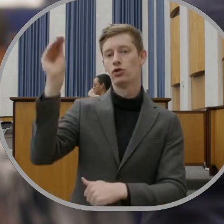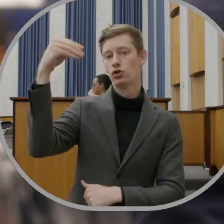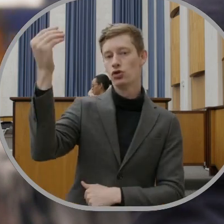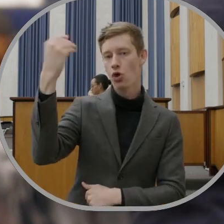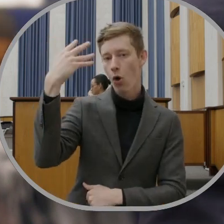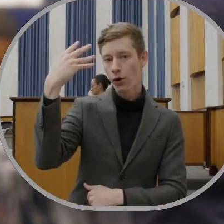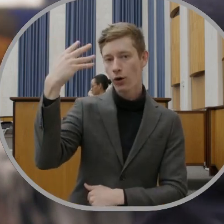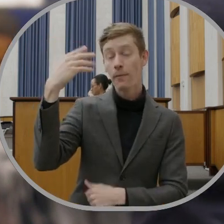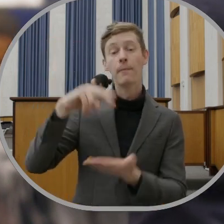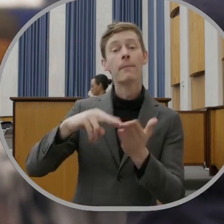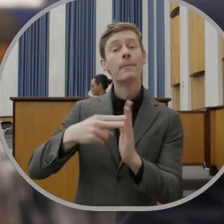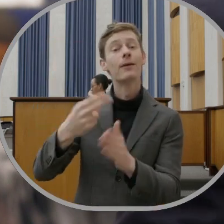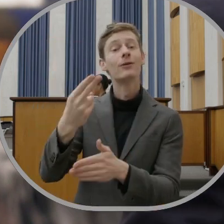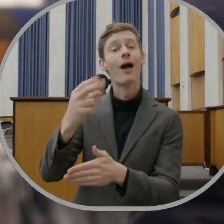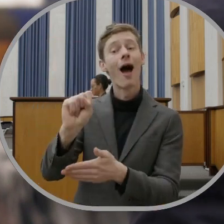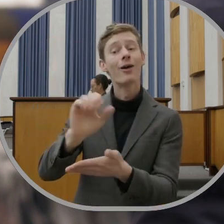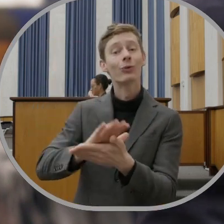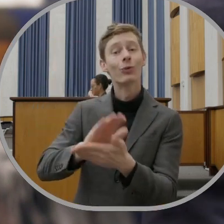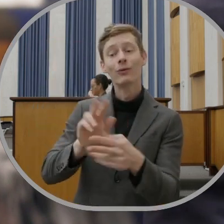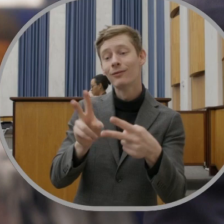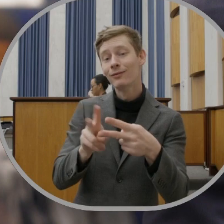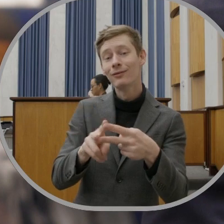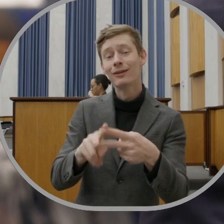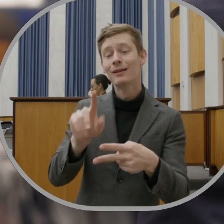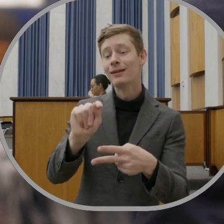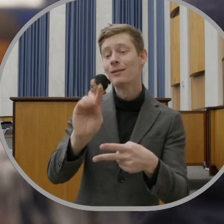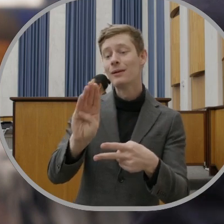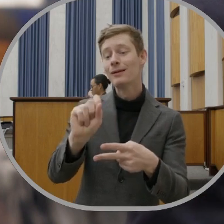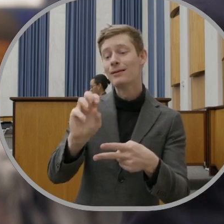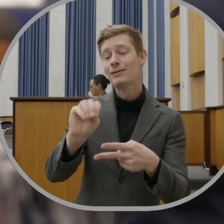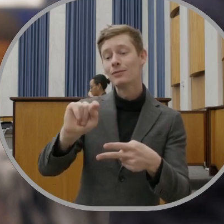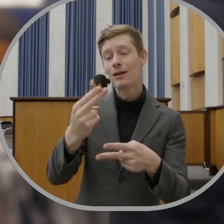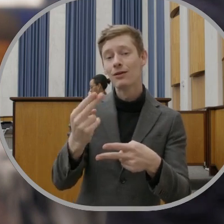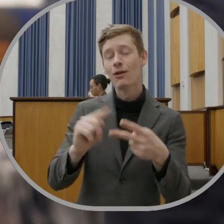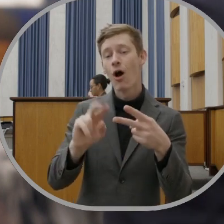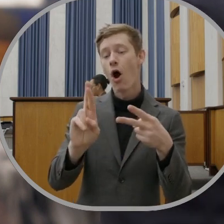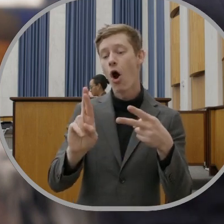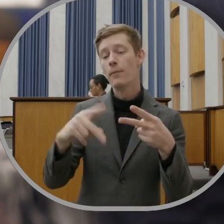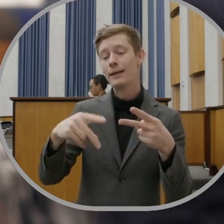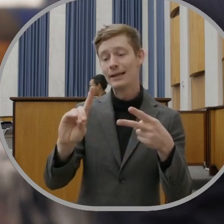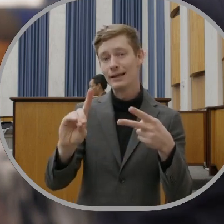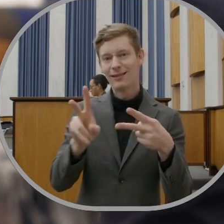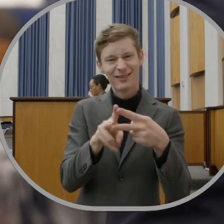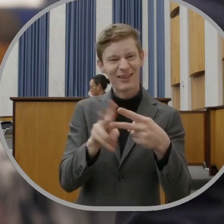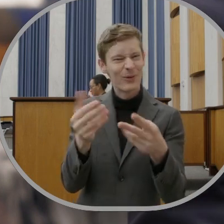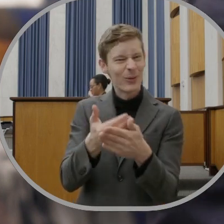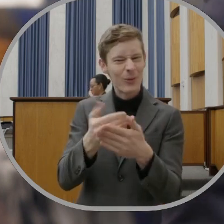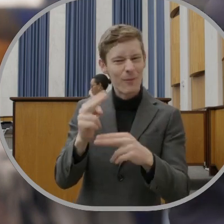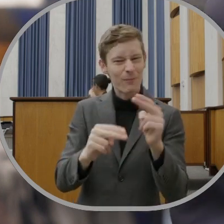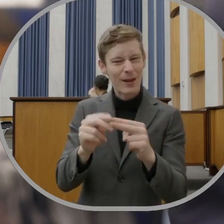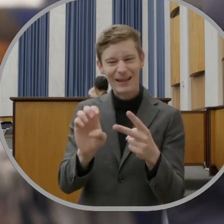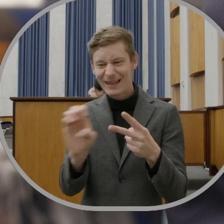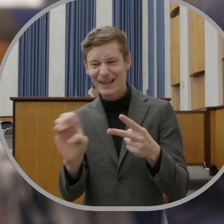T.B. Smith Community Center and RPD's new First Precinct facility in the East End. We're